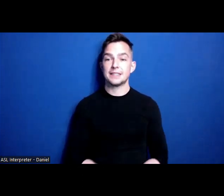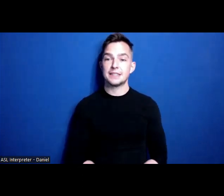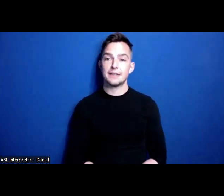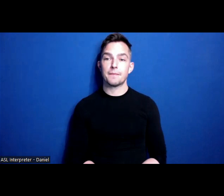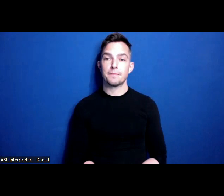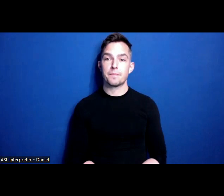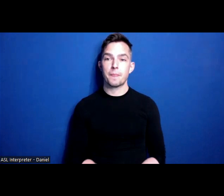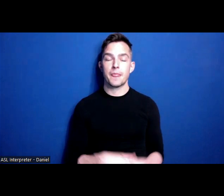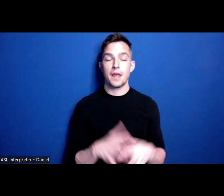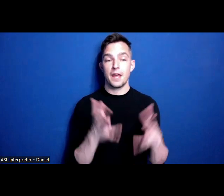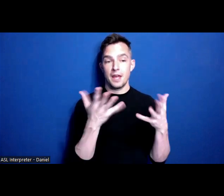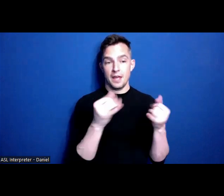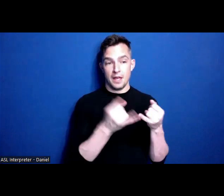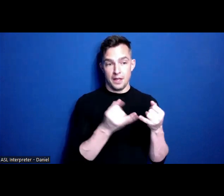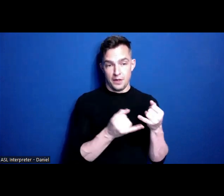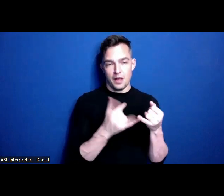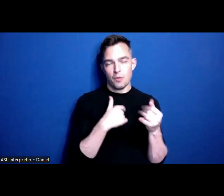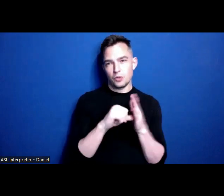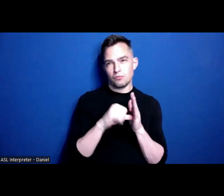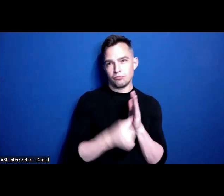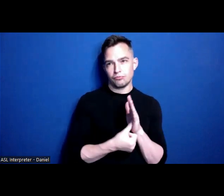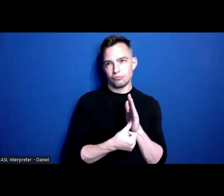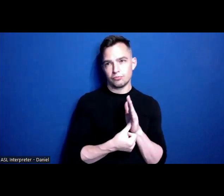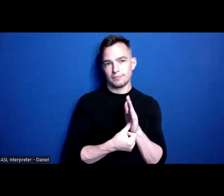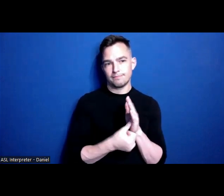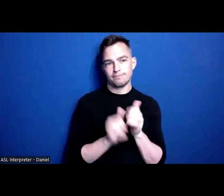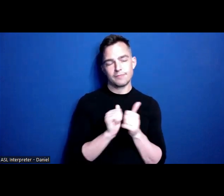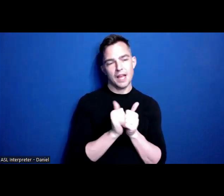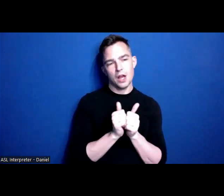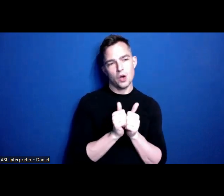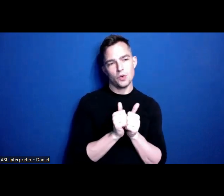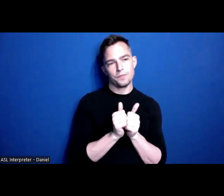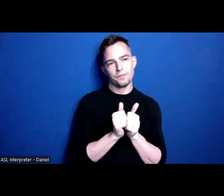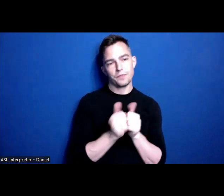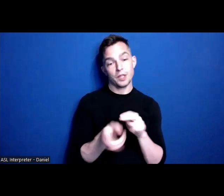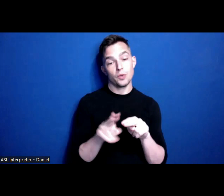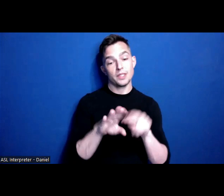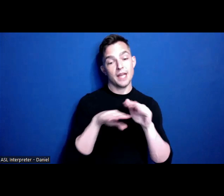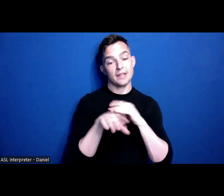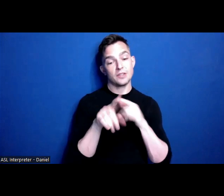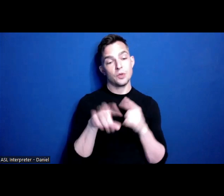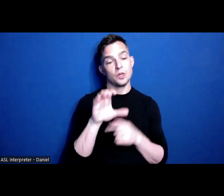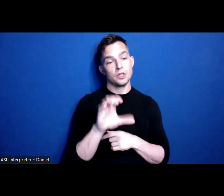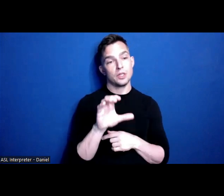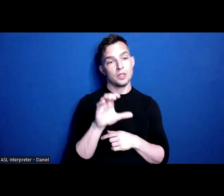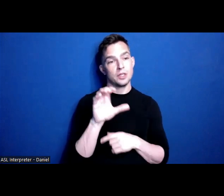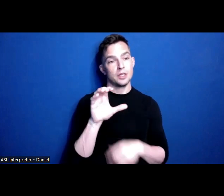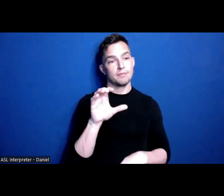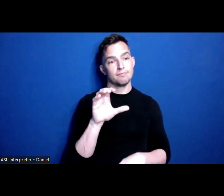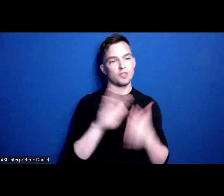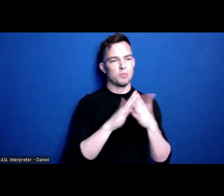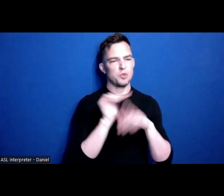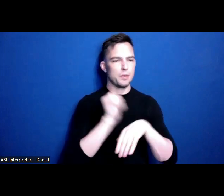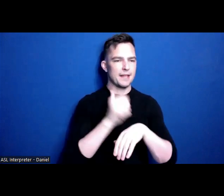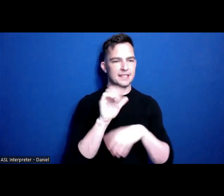In conclusion, I just want to highlight how increasing access to community-based care has been deployed